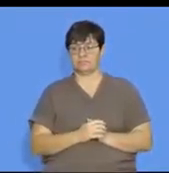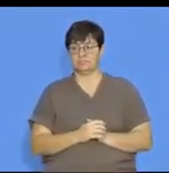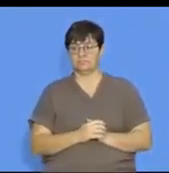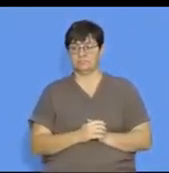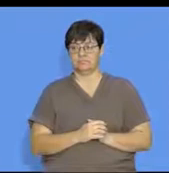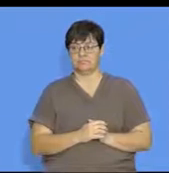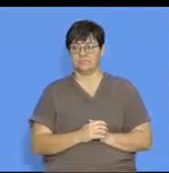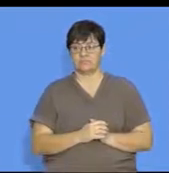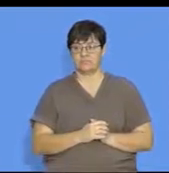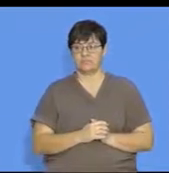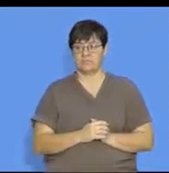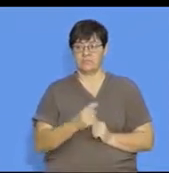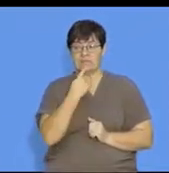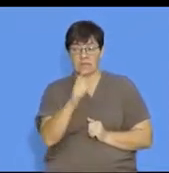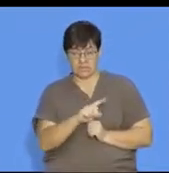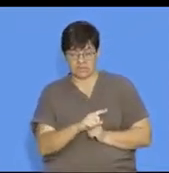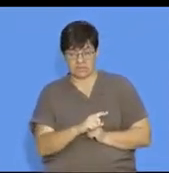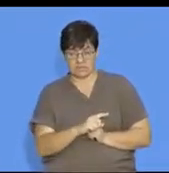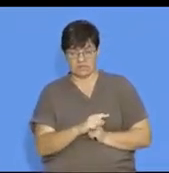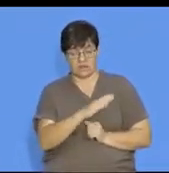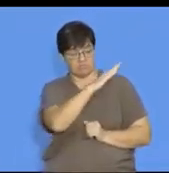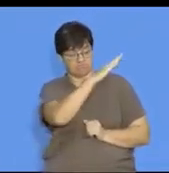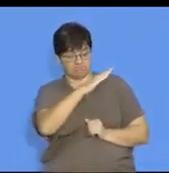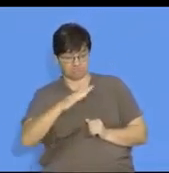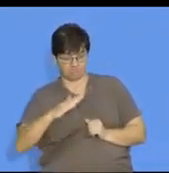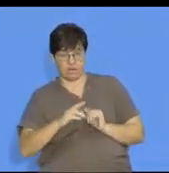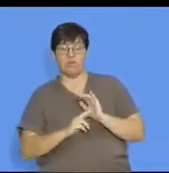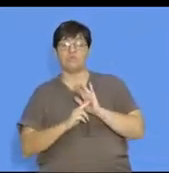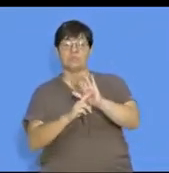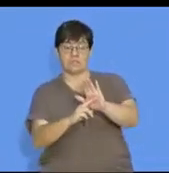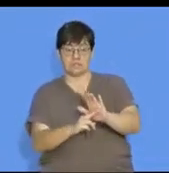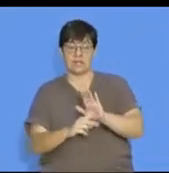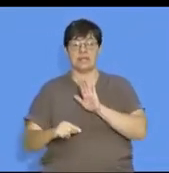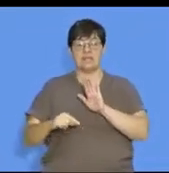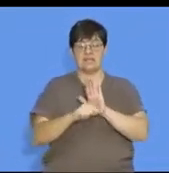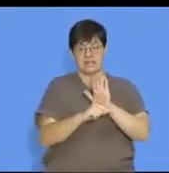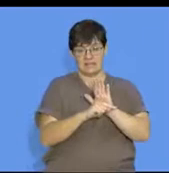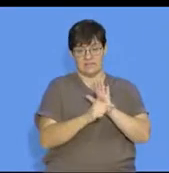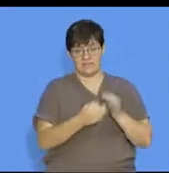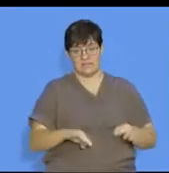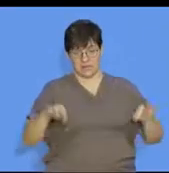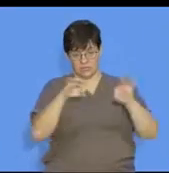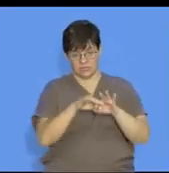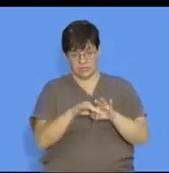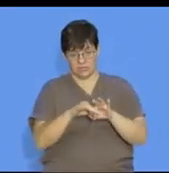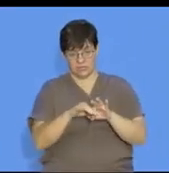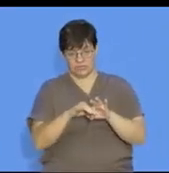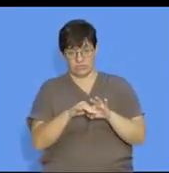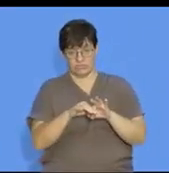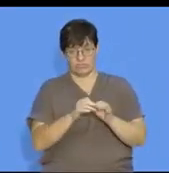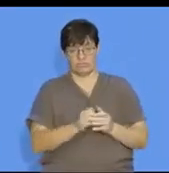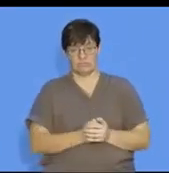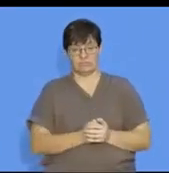graph, okay? And we said that the gradient of this graph actually represents the negative